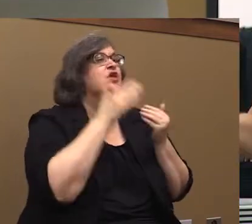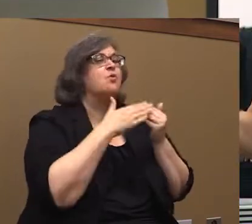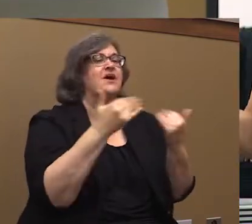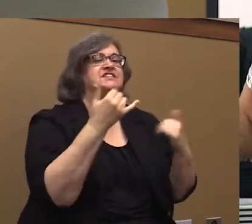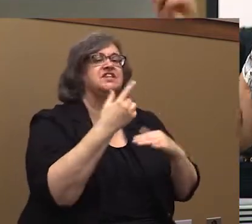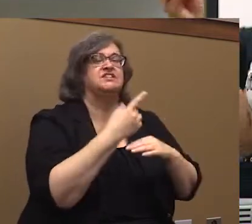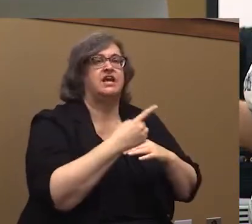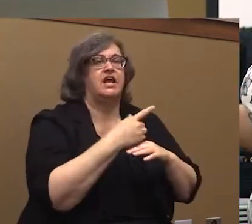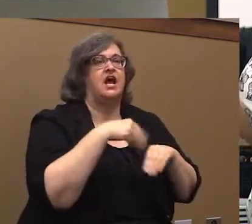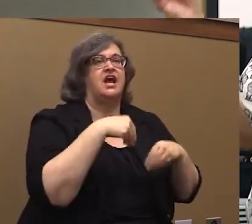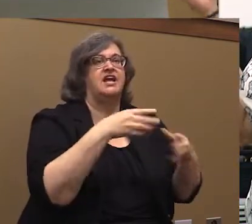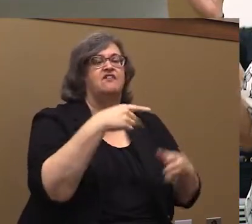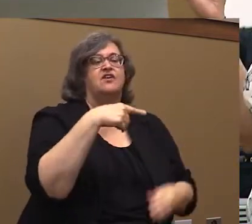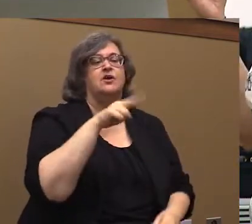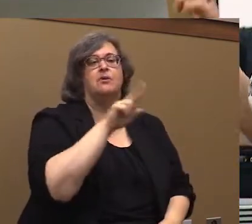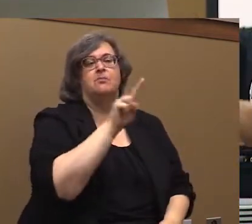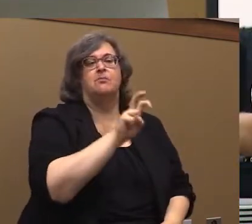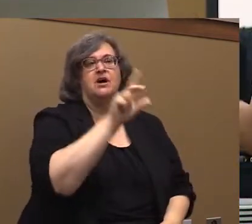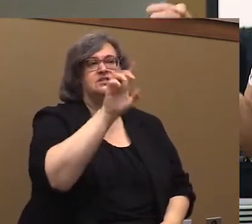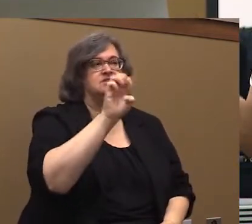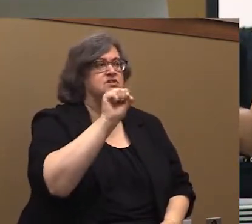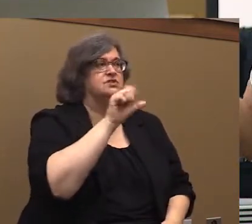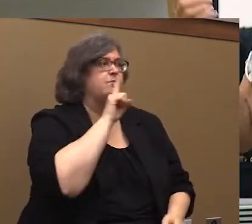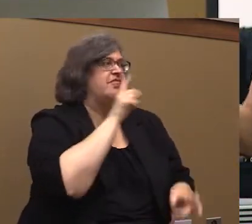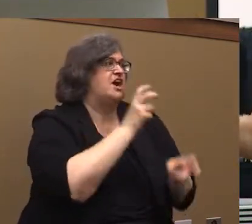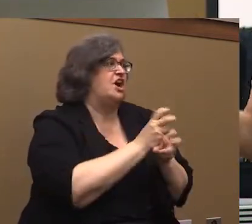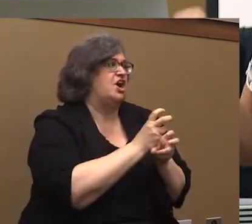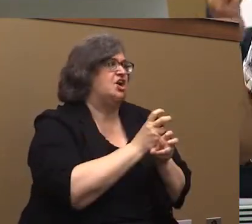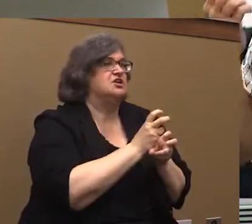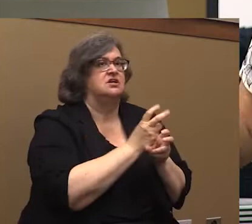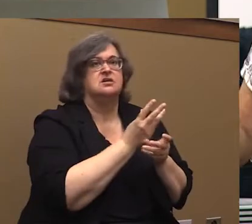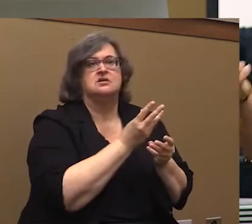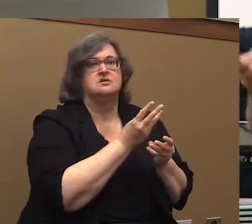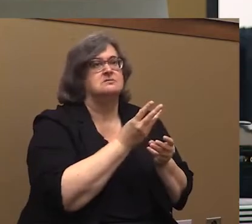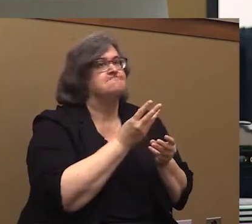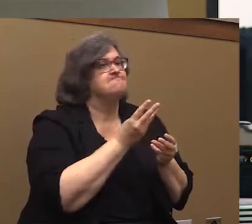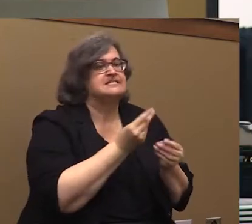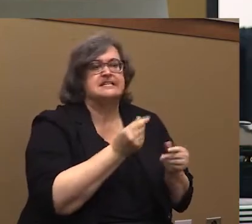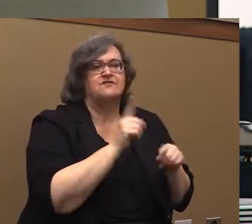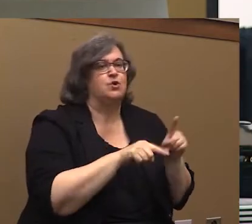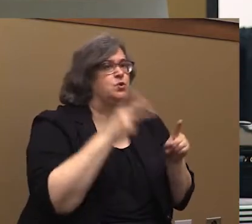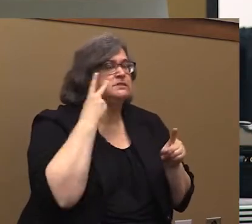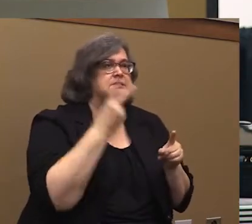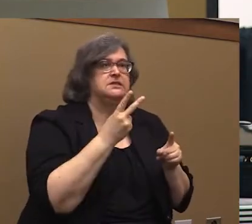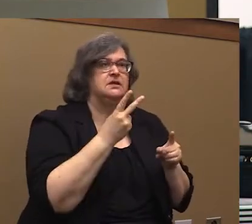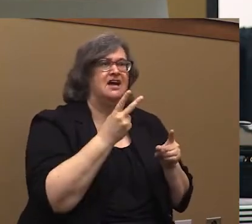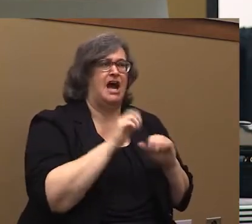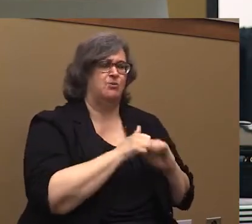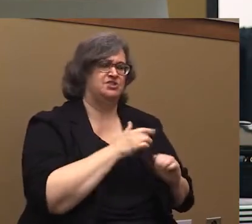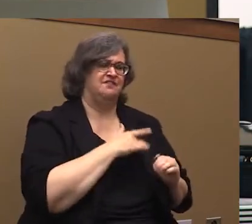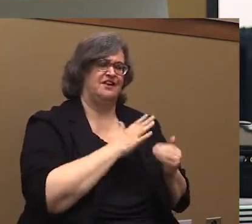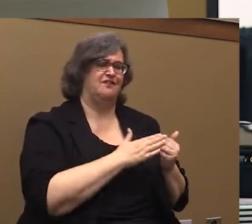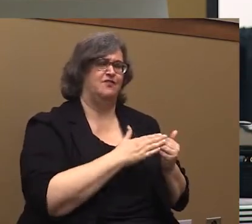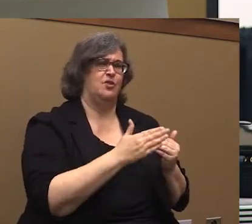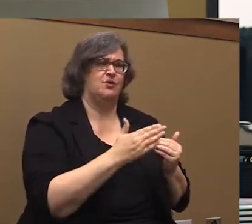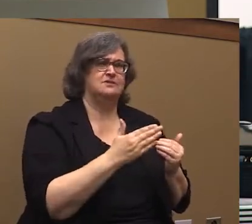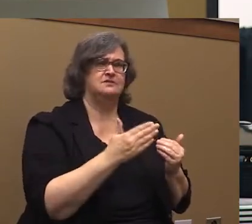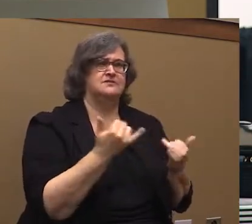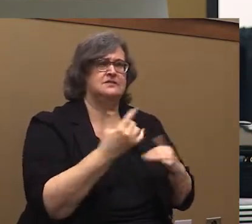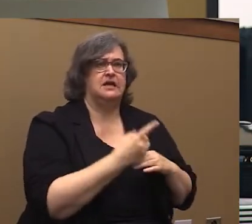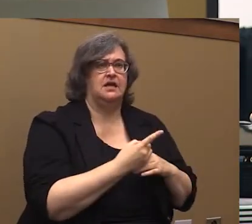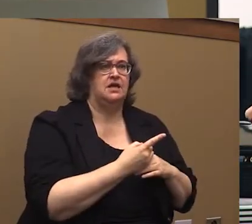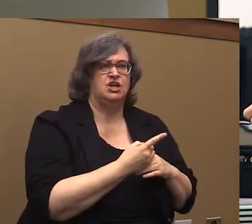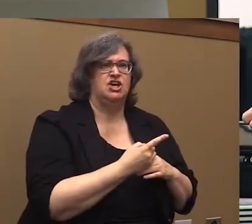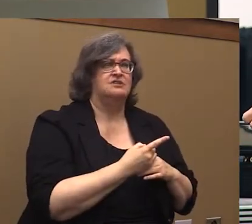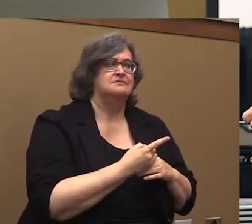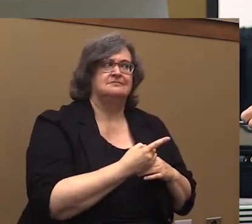the day were the puzzles that were hard for you to solve and you just didn't see it? What would your